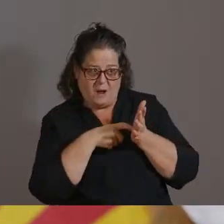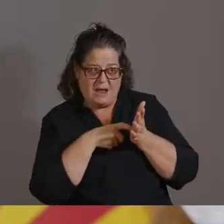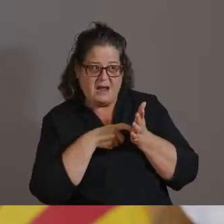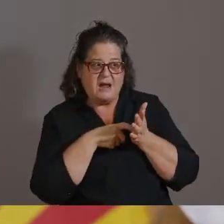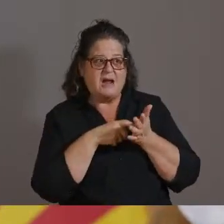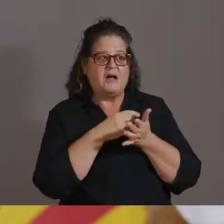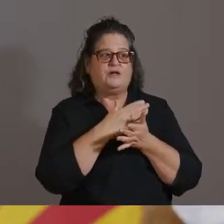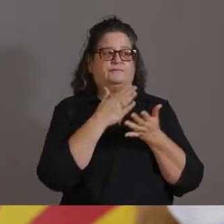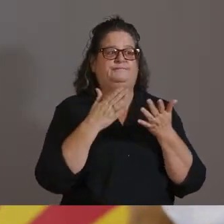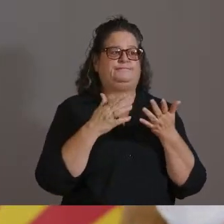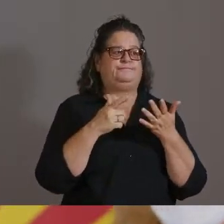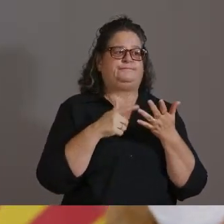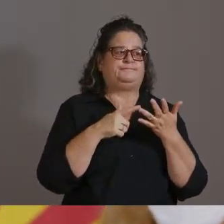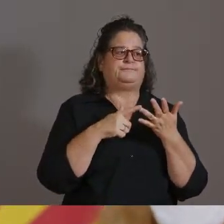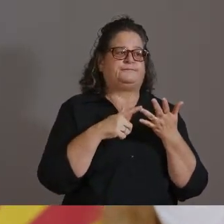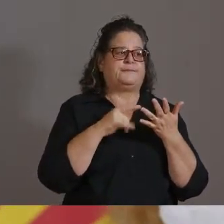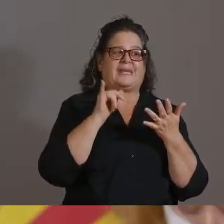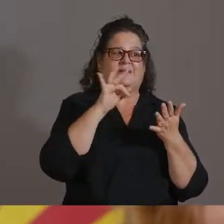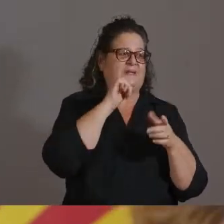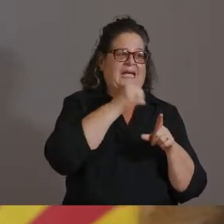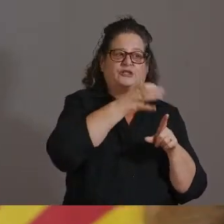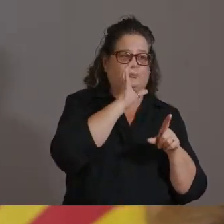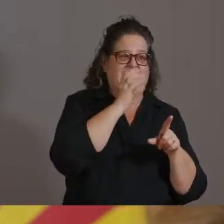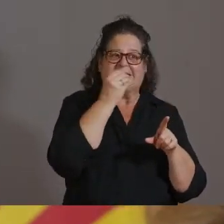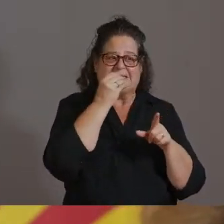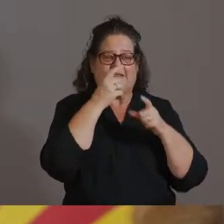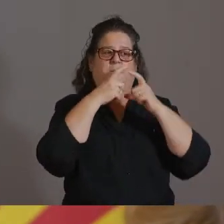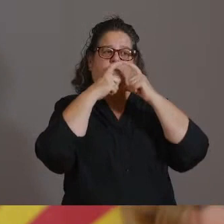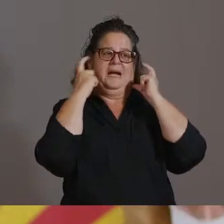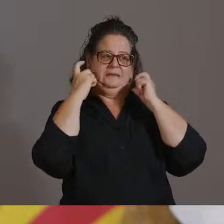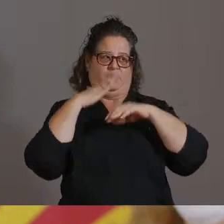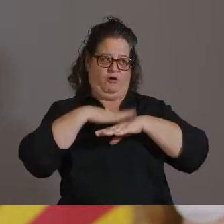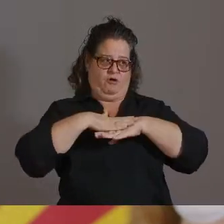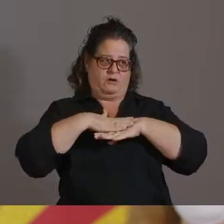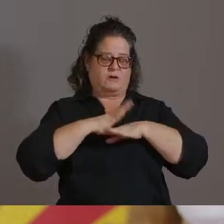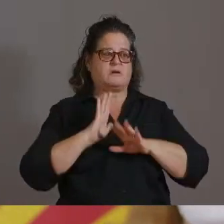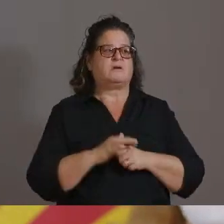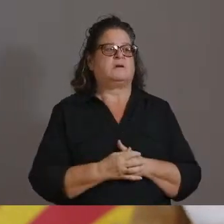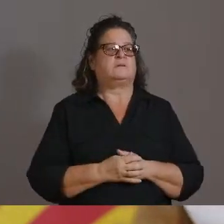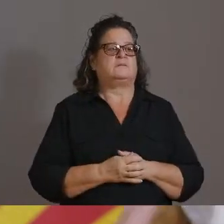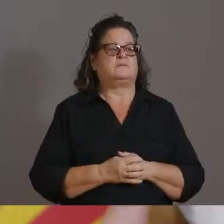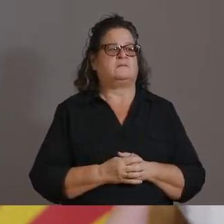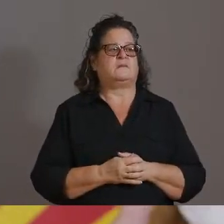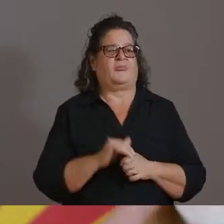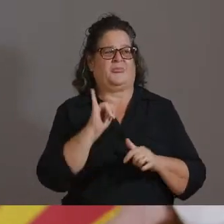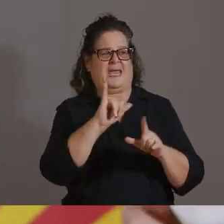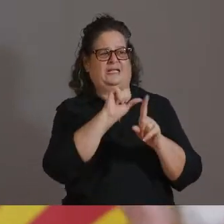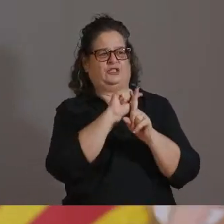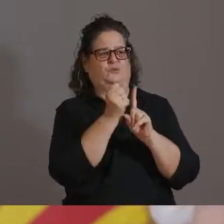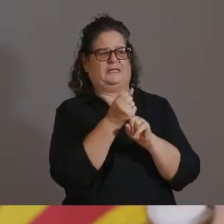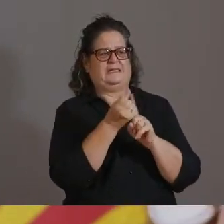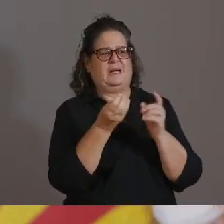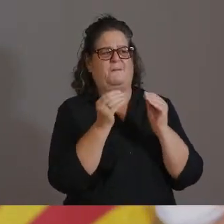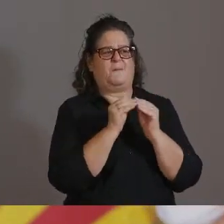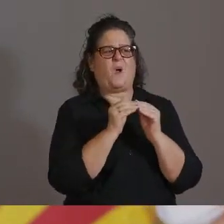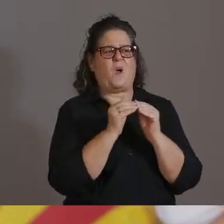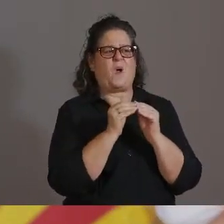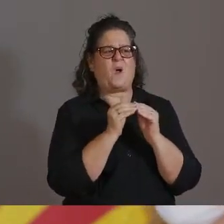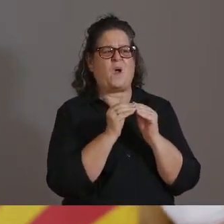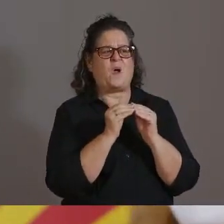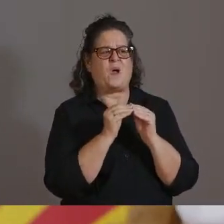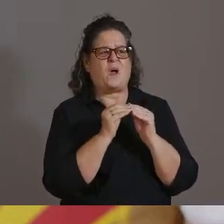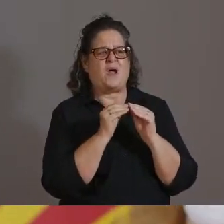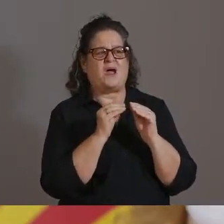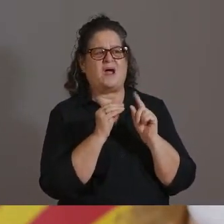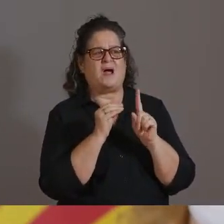you're going to be wearing masks. So it's more of a conversion type situation from what the establishment was to